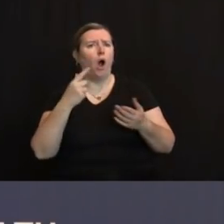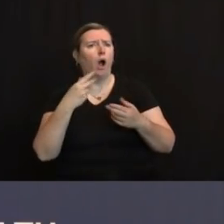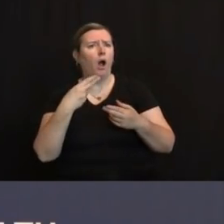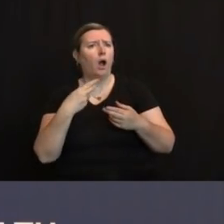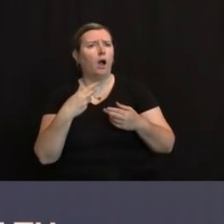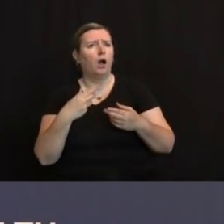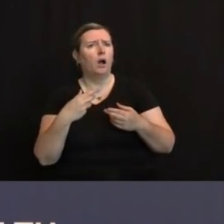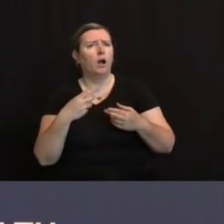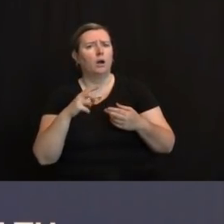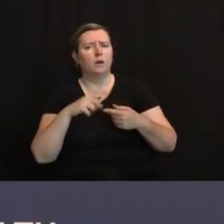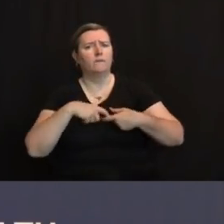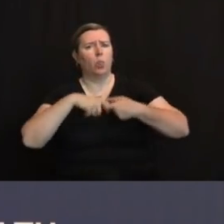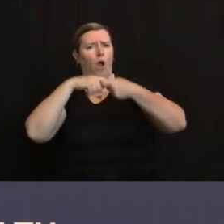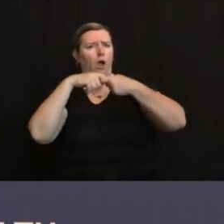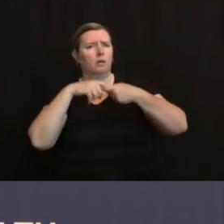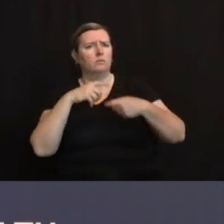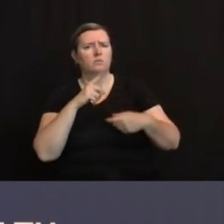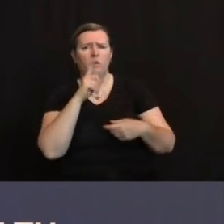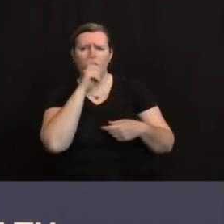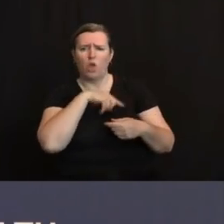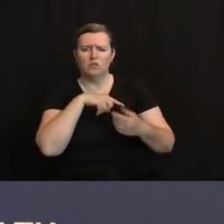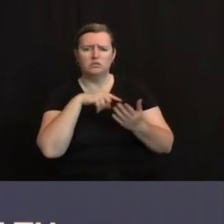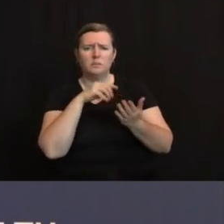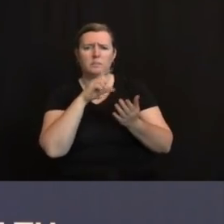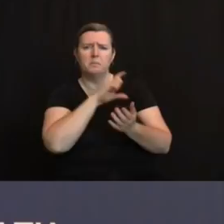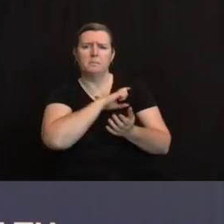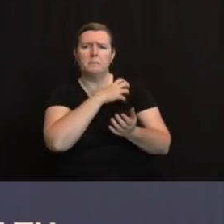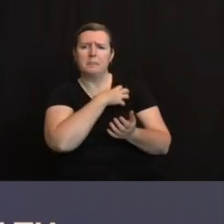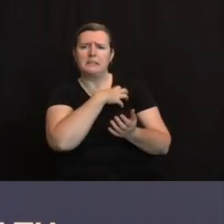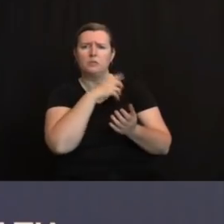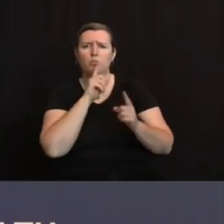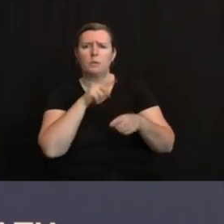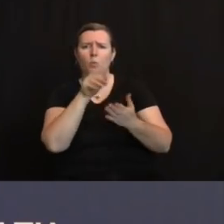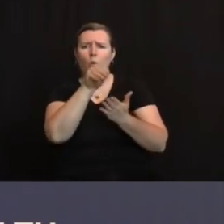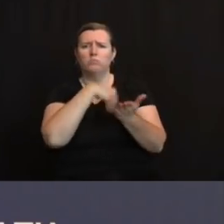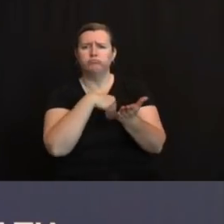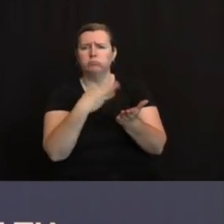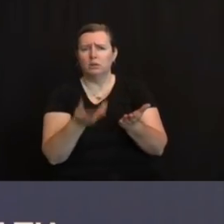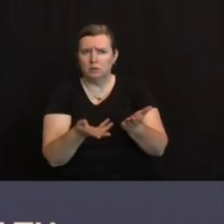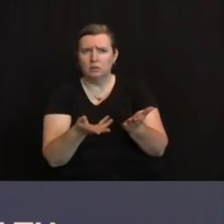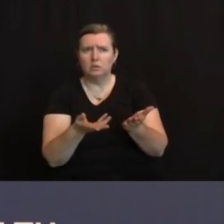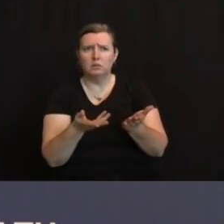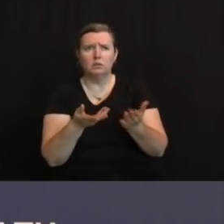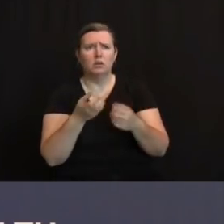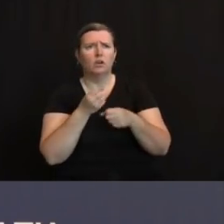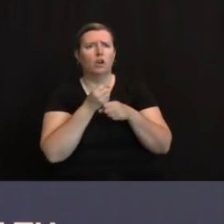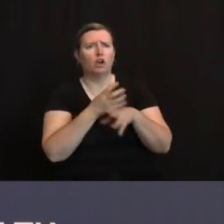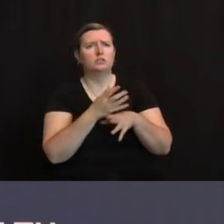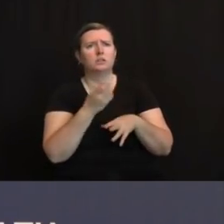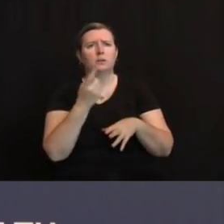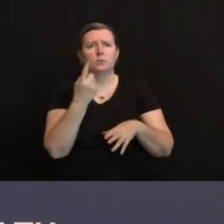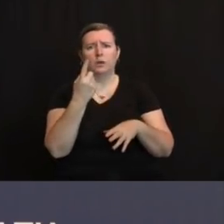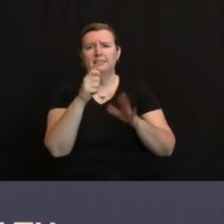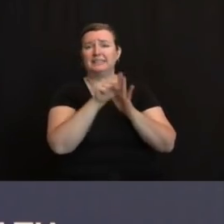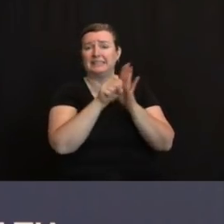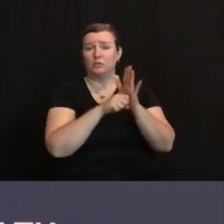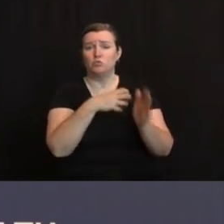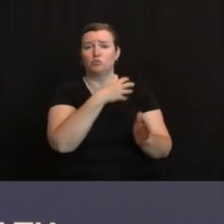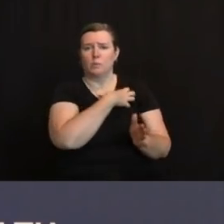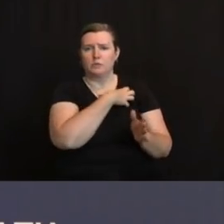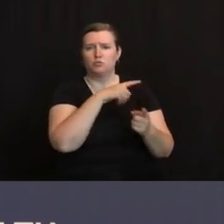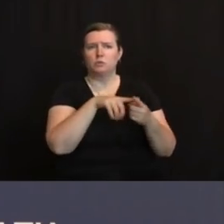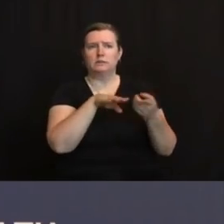report led to the death of State Trooper Mark Castellano in 2010? And finally, my